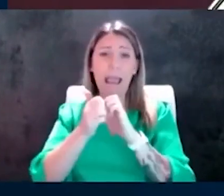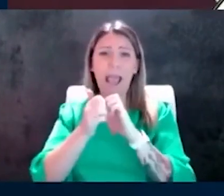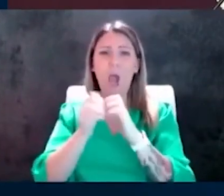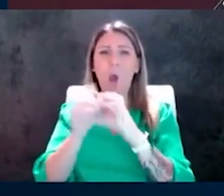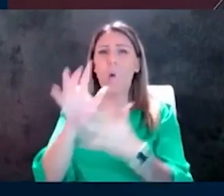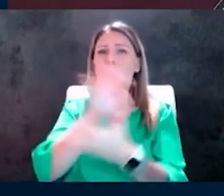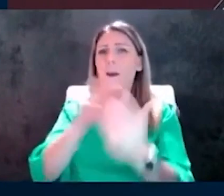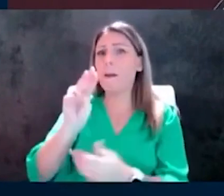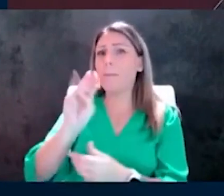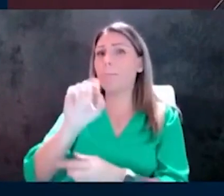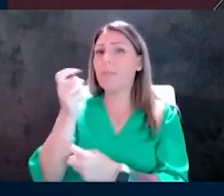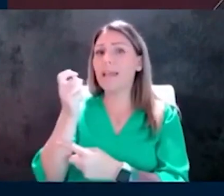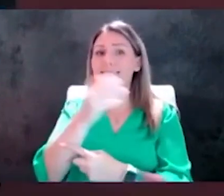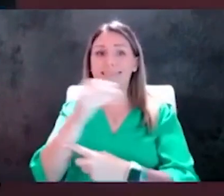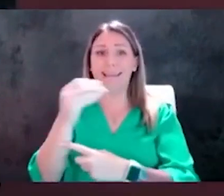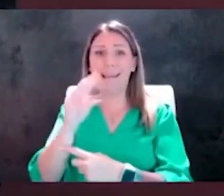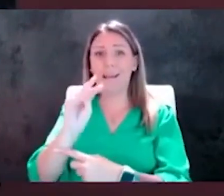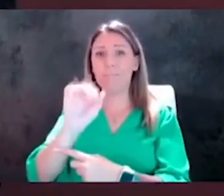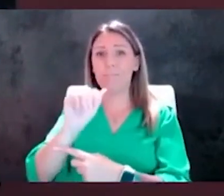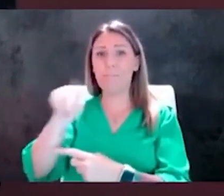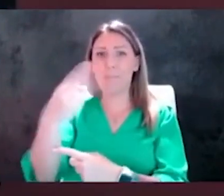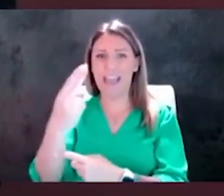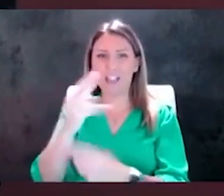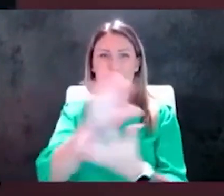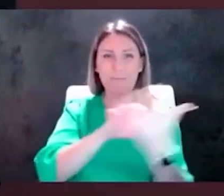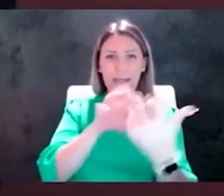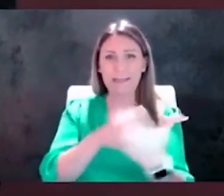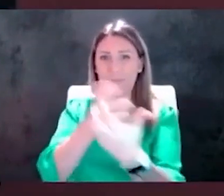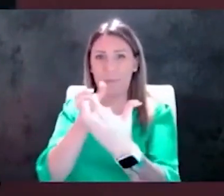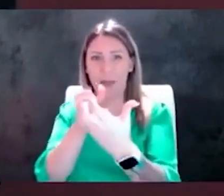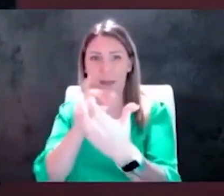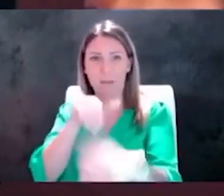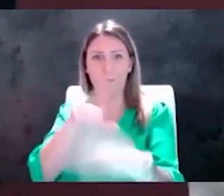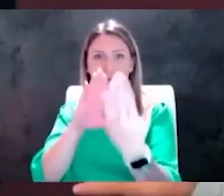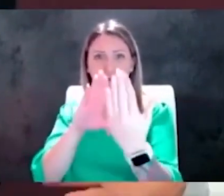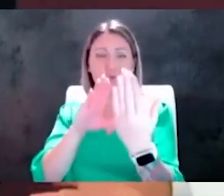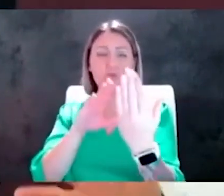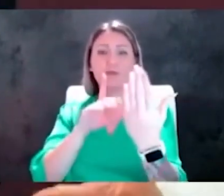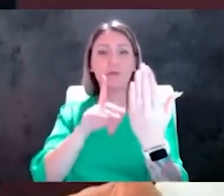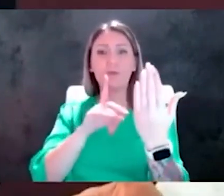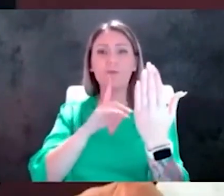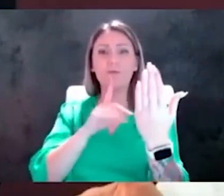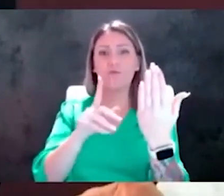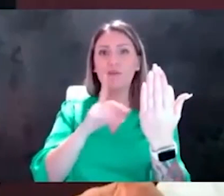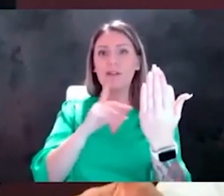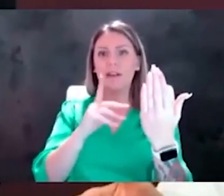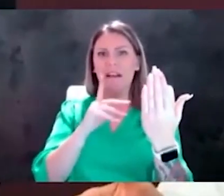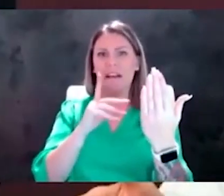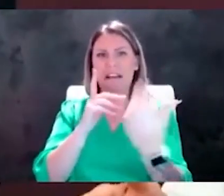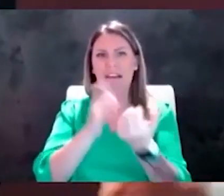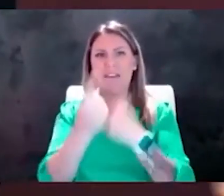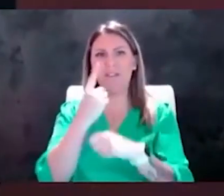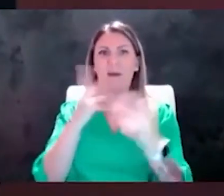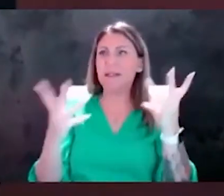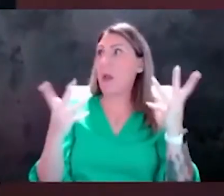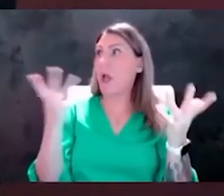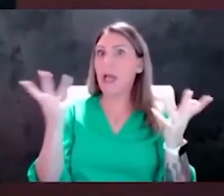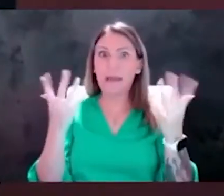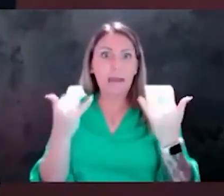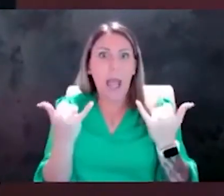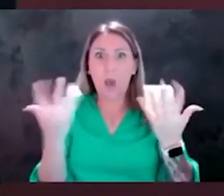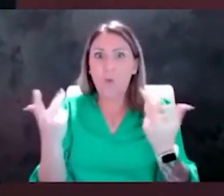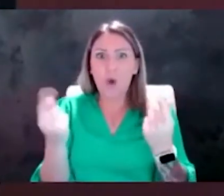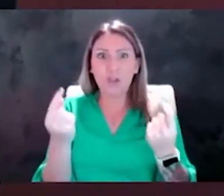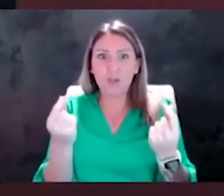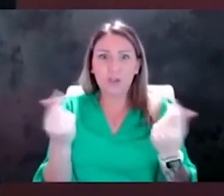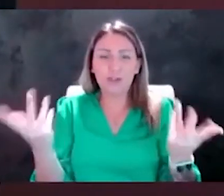us? Yeah, this is great. This is the mix and match approach, which really just makes everybody kind of mixed up about what we're all going to do now. And